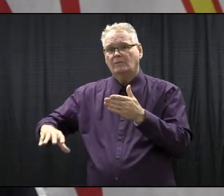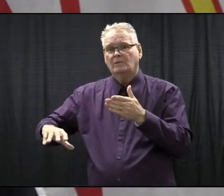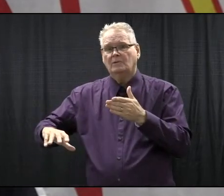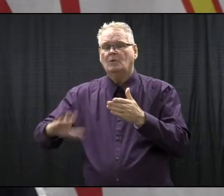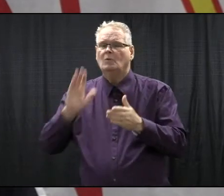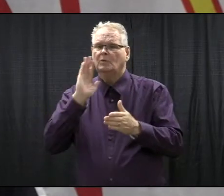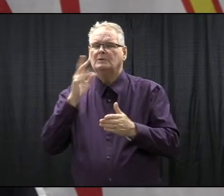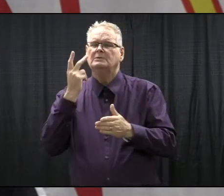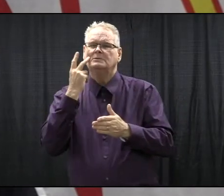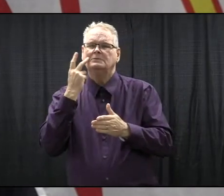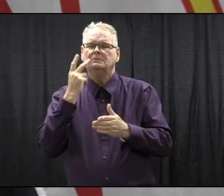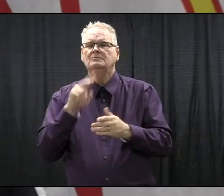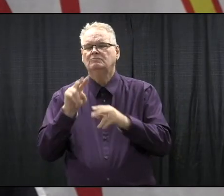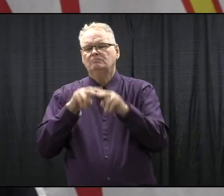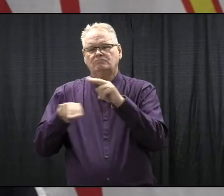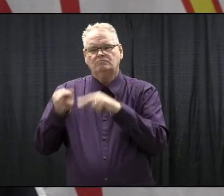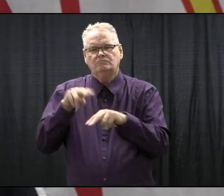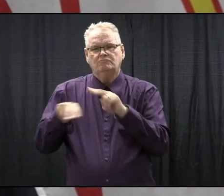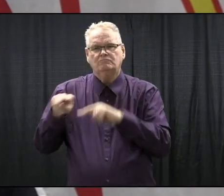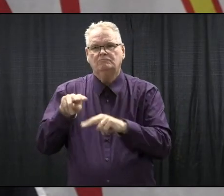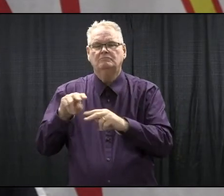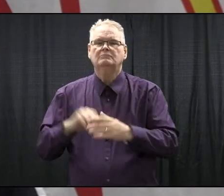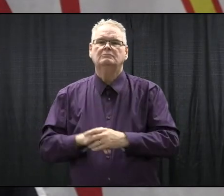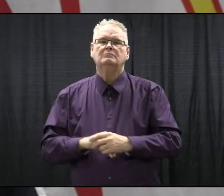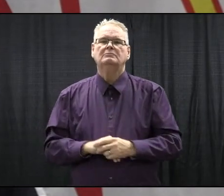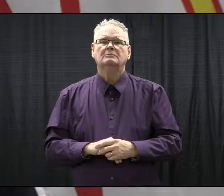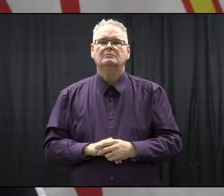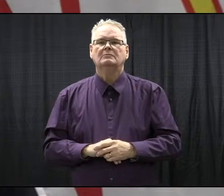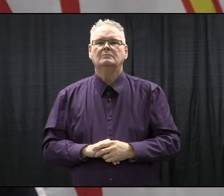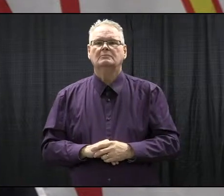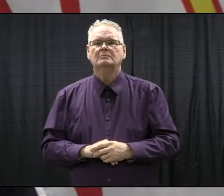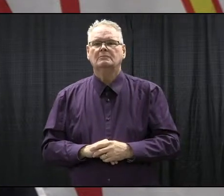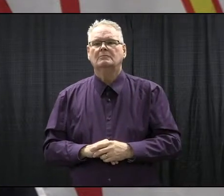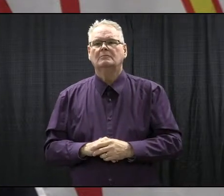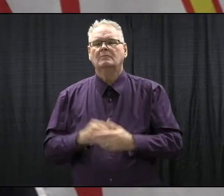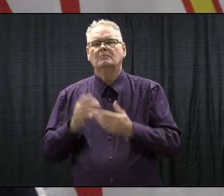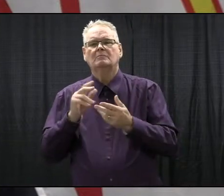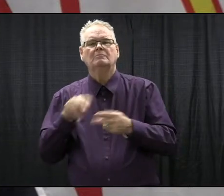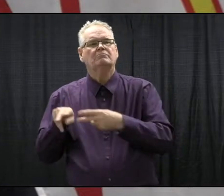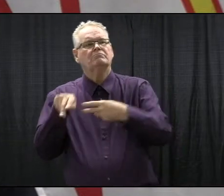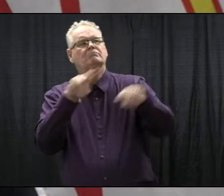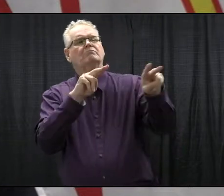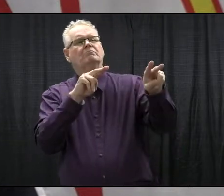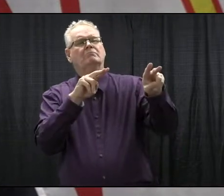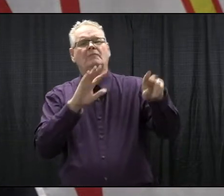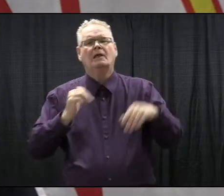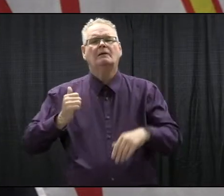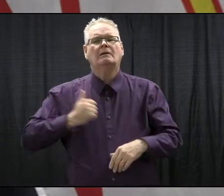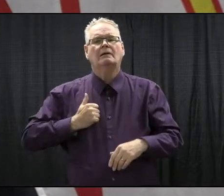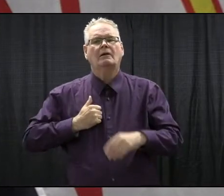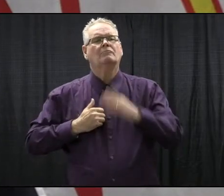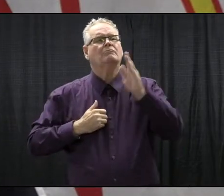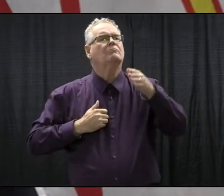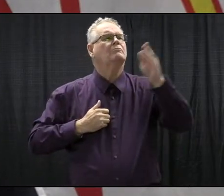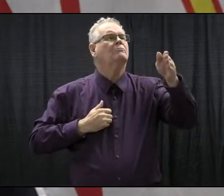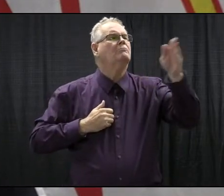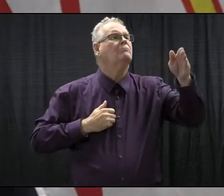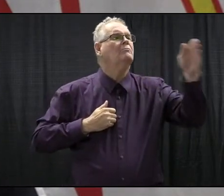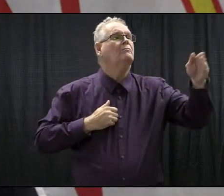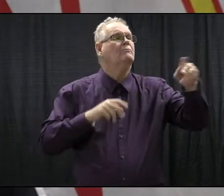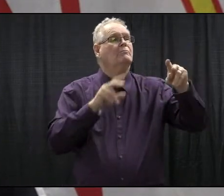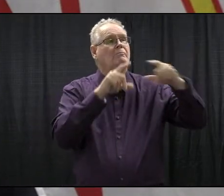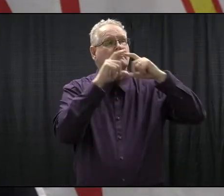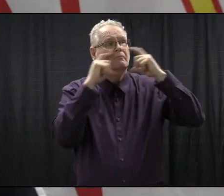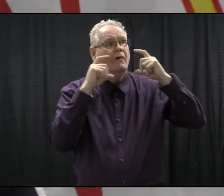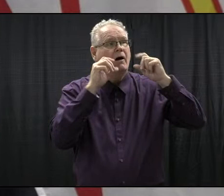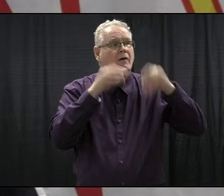across the country. At that time, masks will not be mandatory in most indoor public spaces. But this can